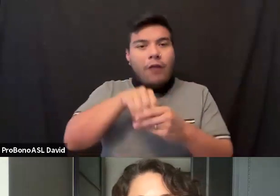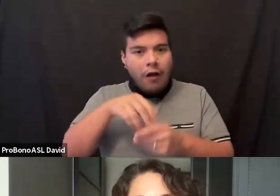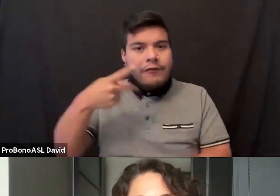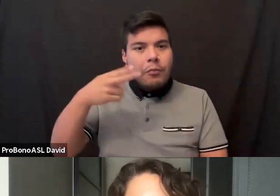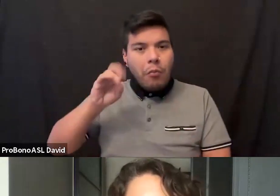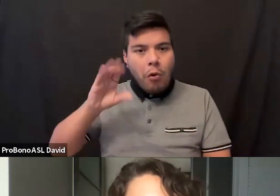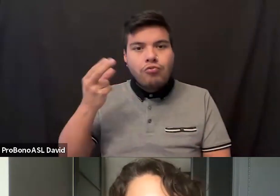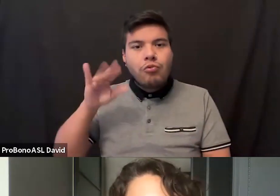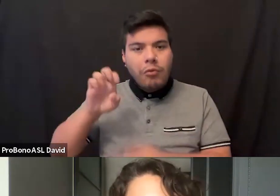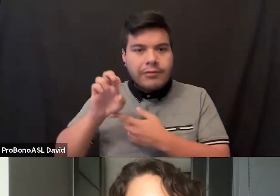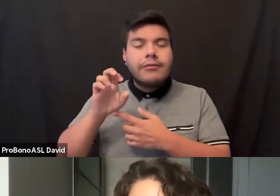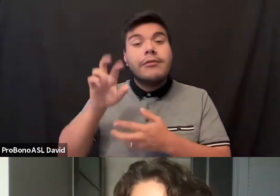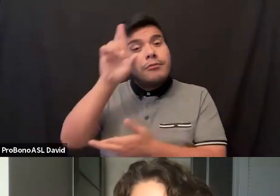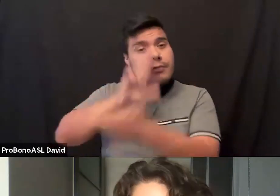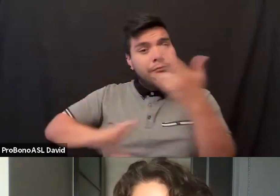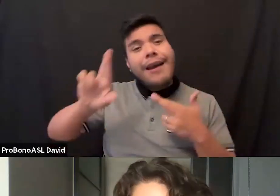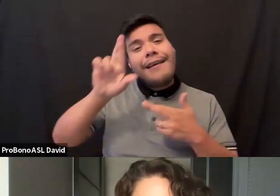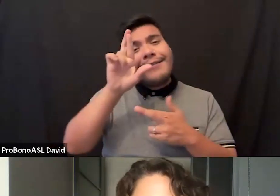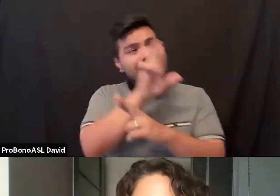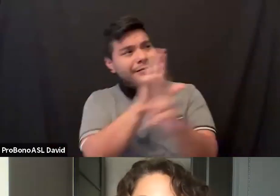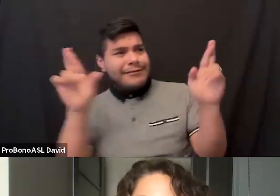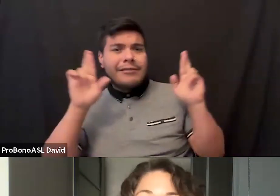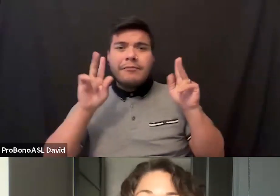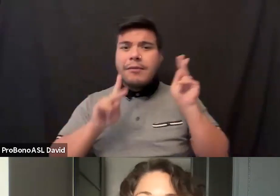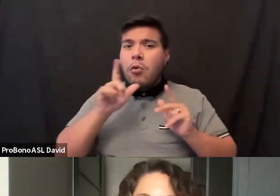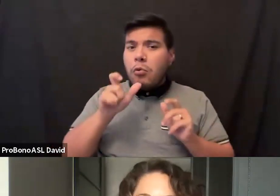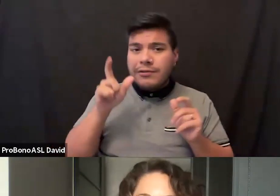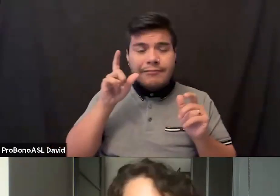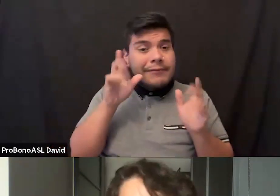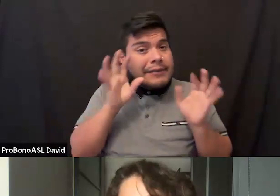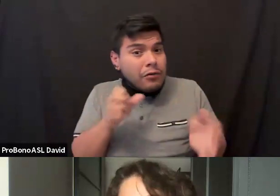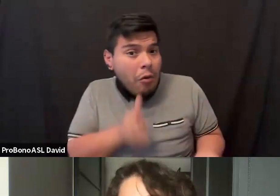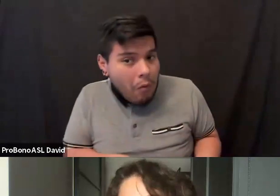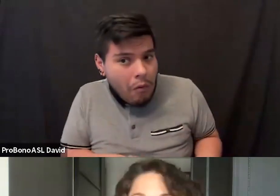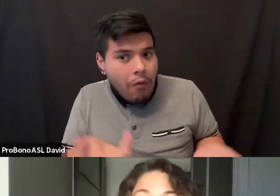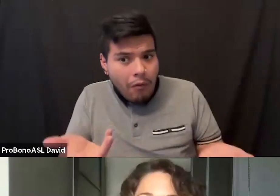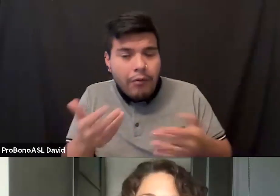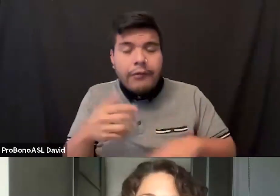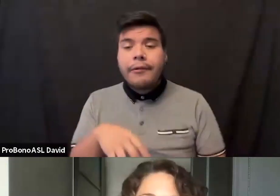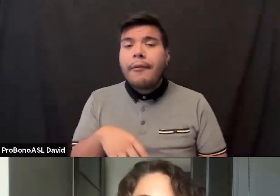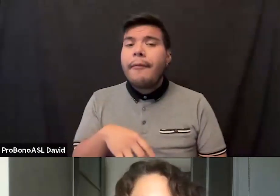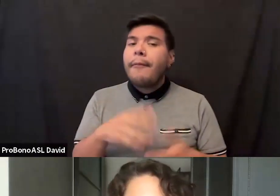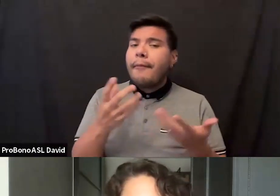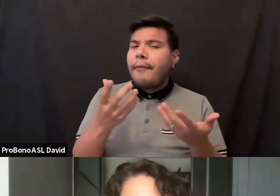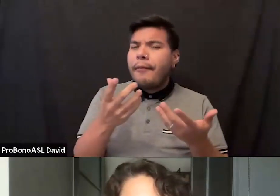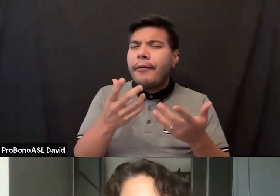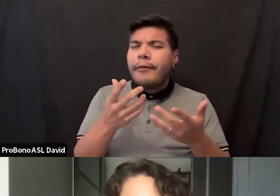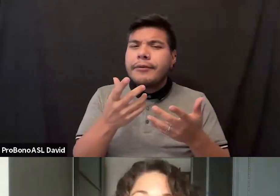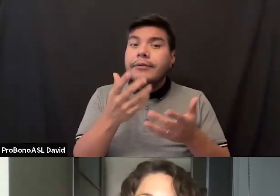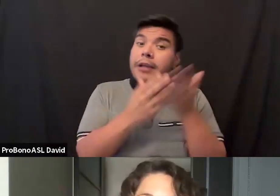also to respect people that decided to don't make an abortion. So half of the characters they decided to don't